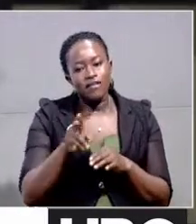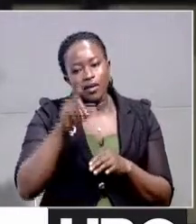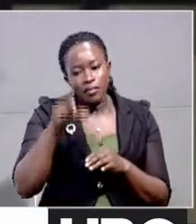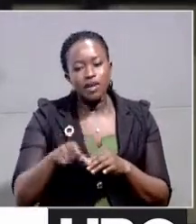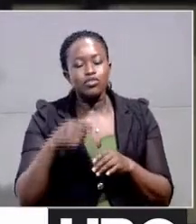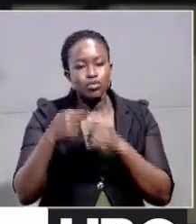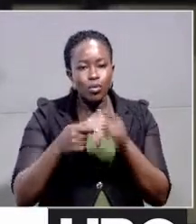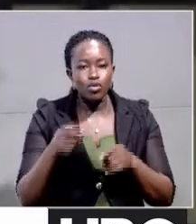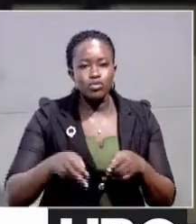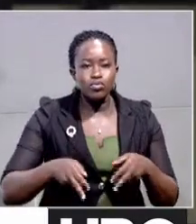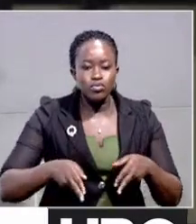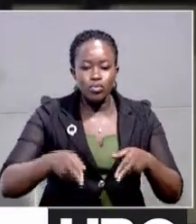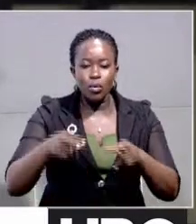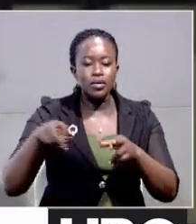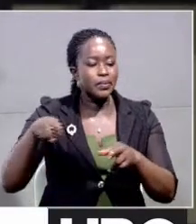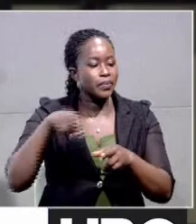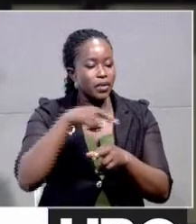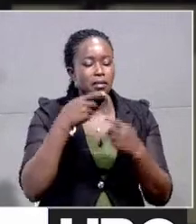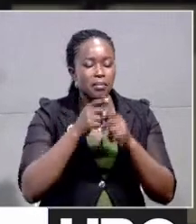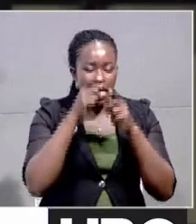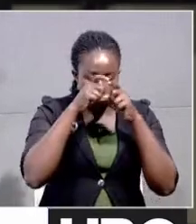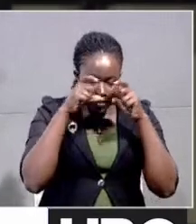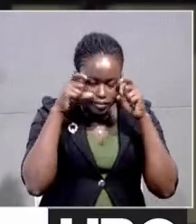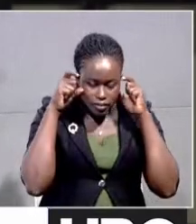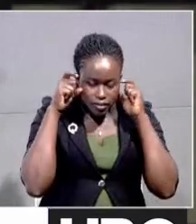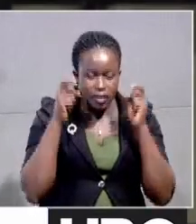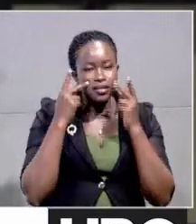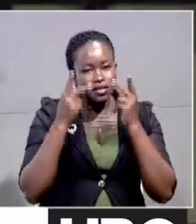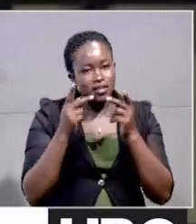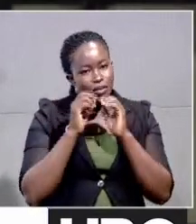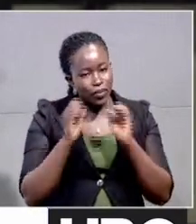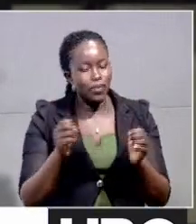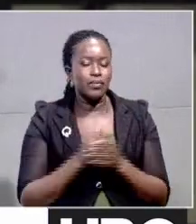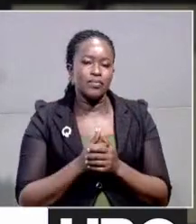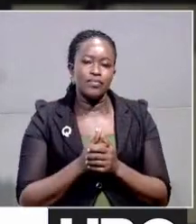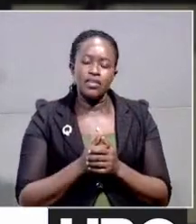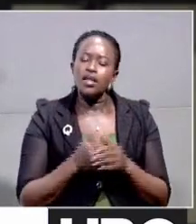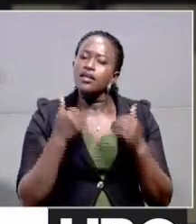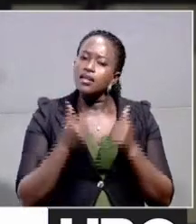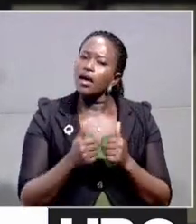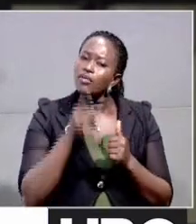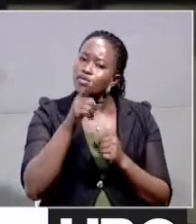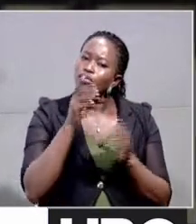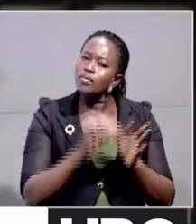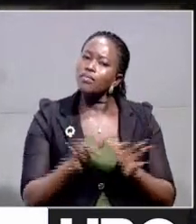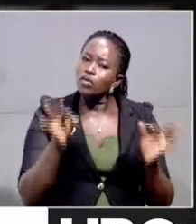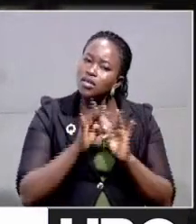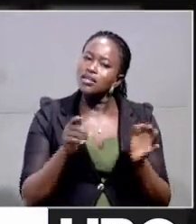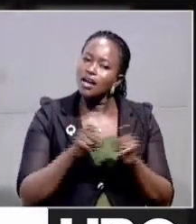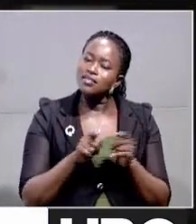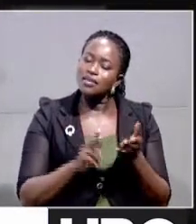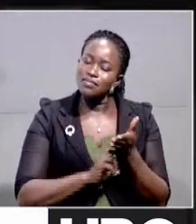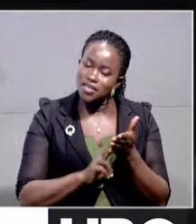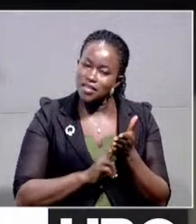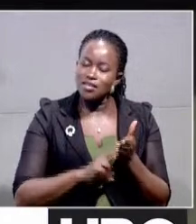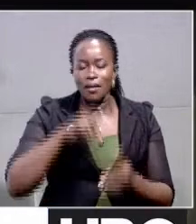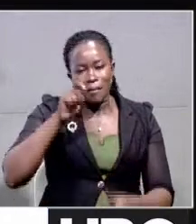the road with his face blindfolded. So remember that analogy, that you need as a business to be able